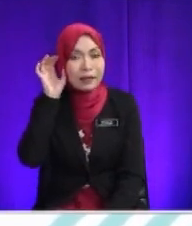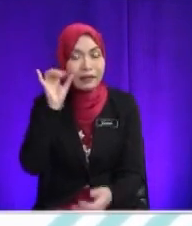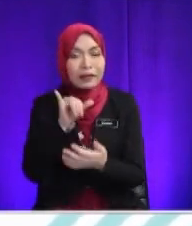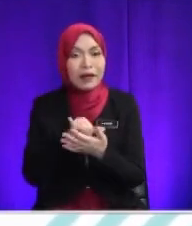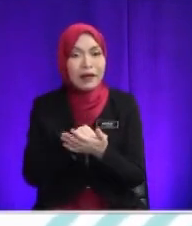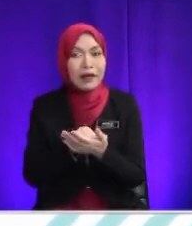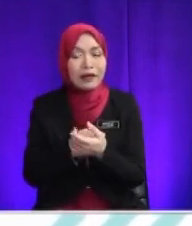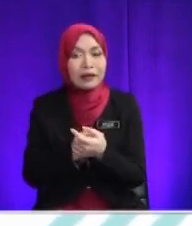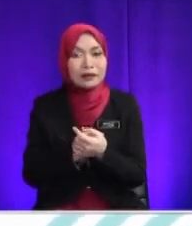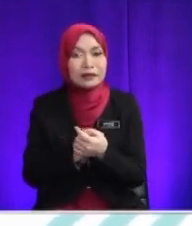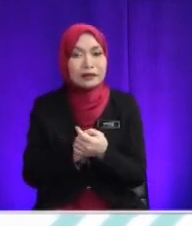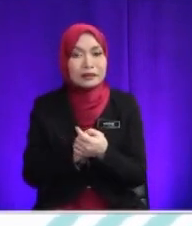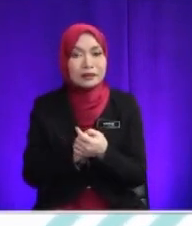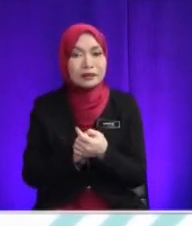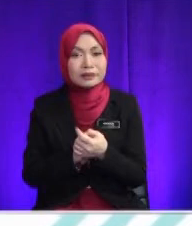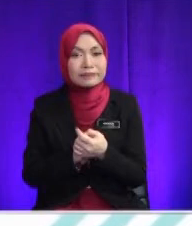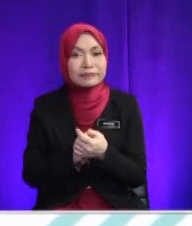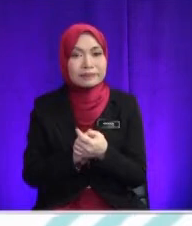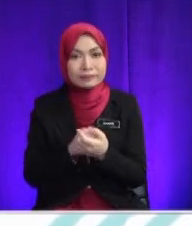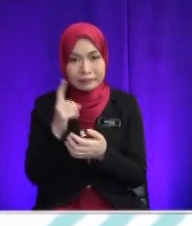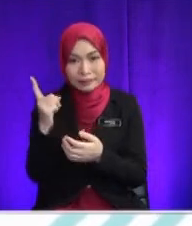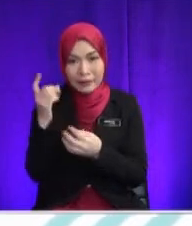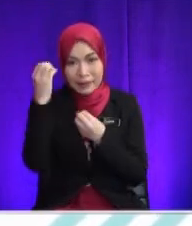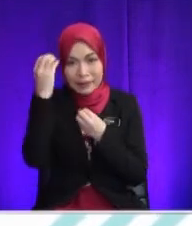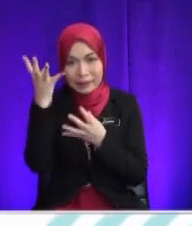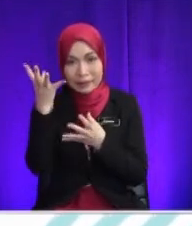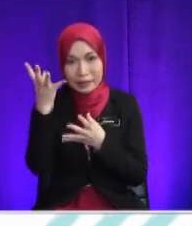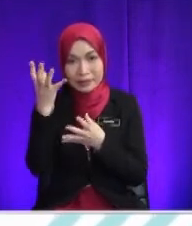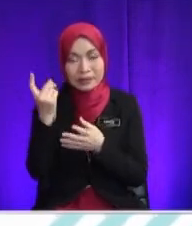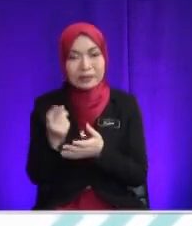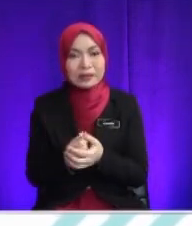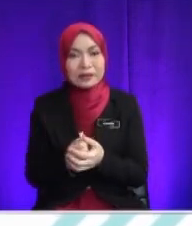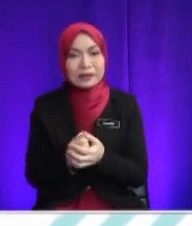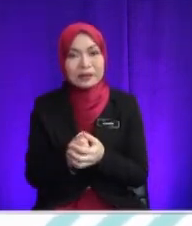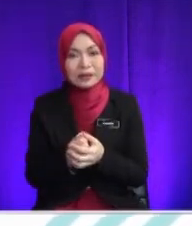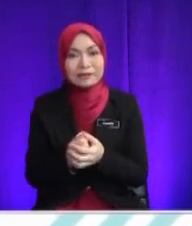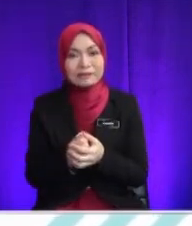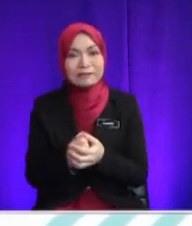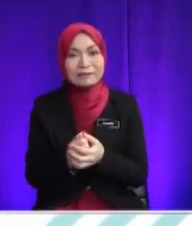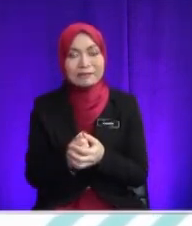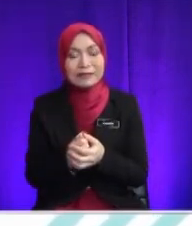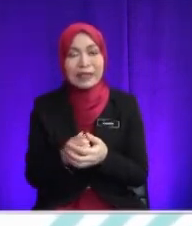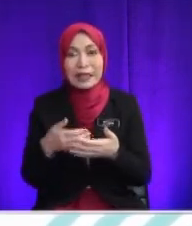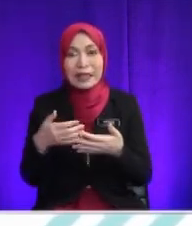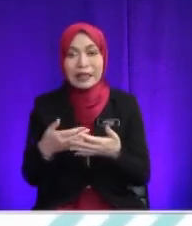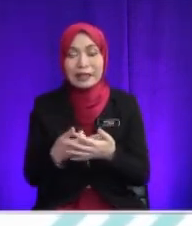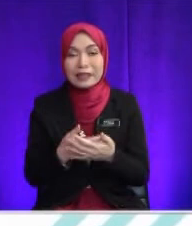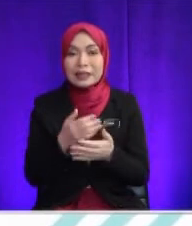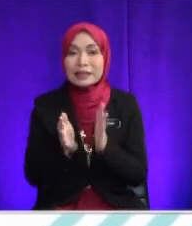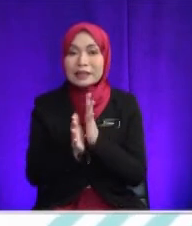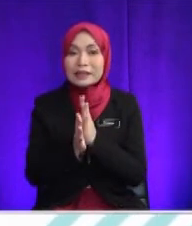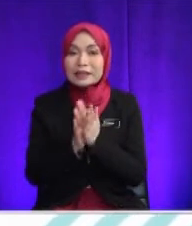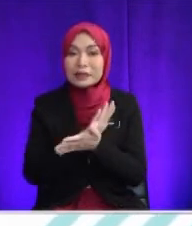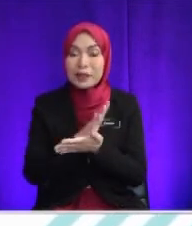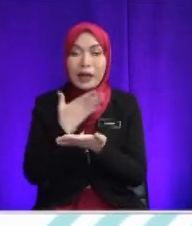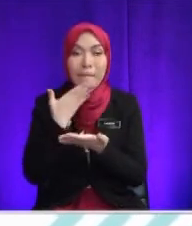I heard on the radio that she said that she changed now, but people still treat her badly. Okay. So I think I